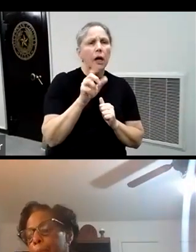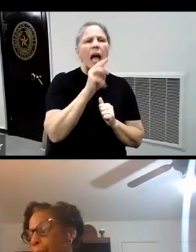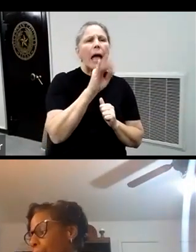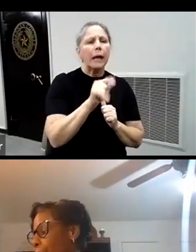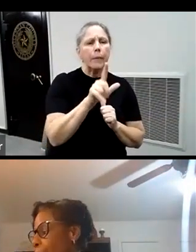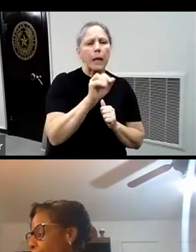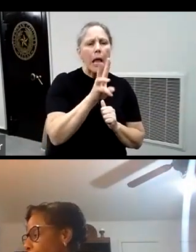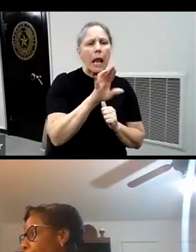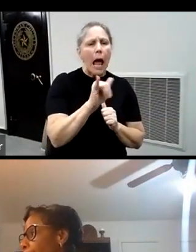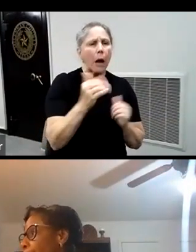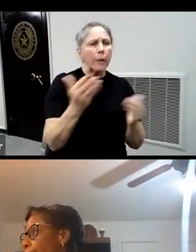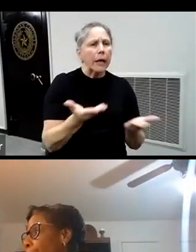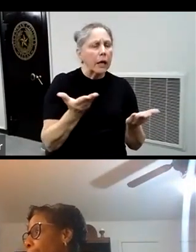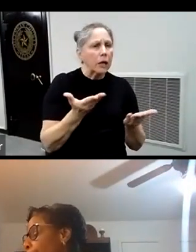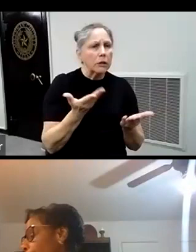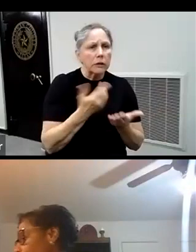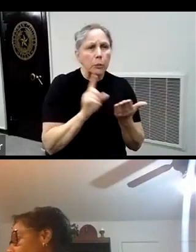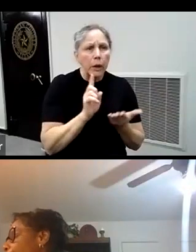Lowry.